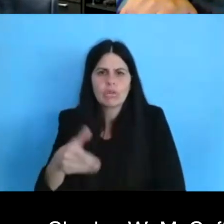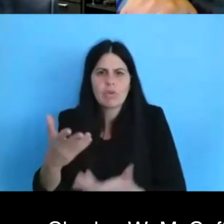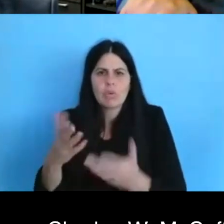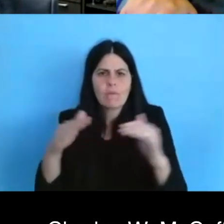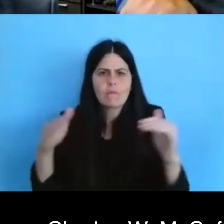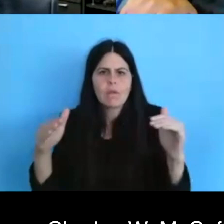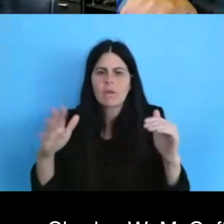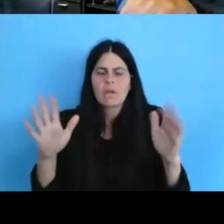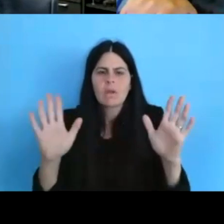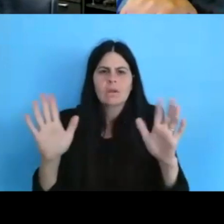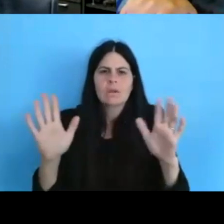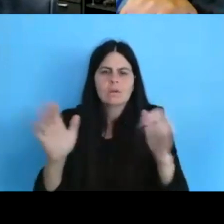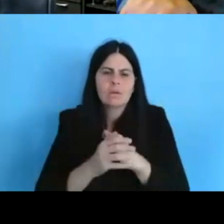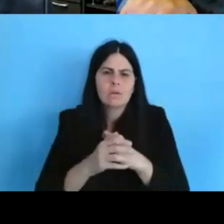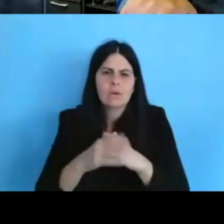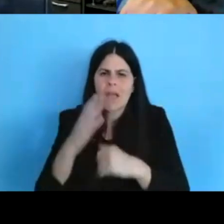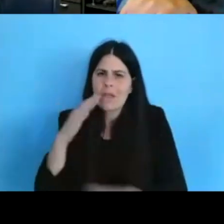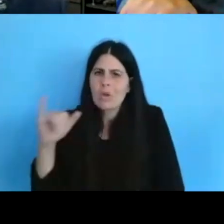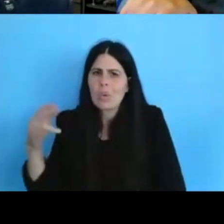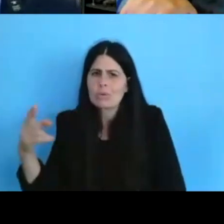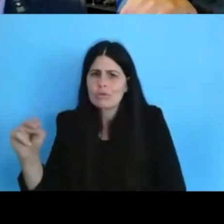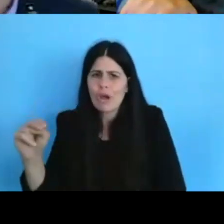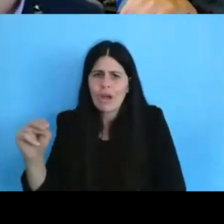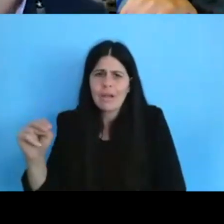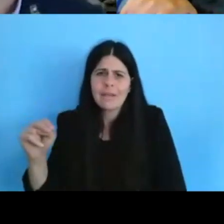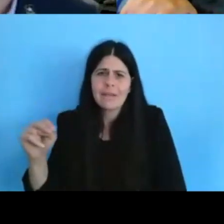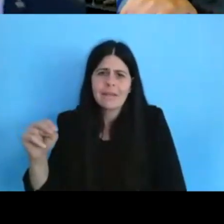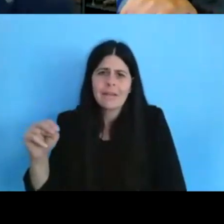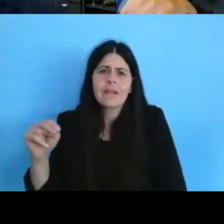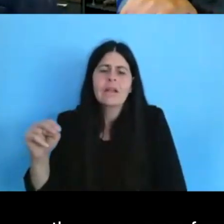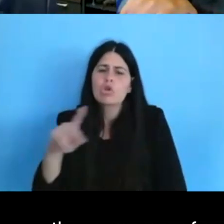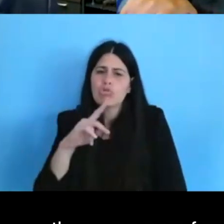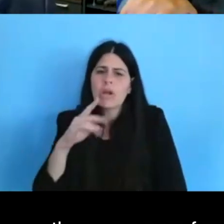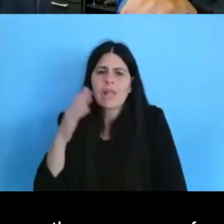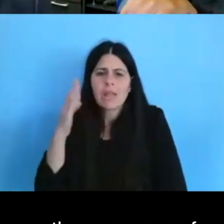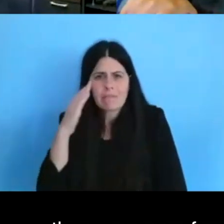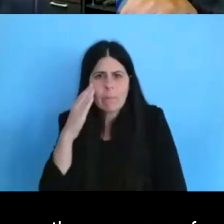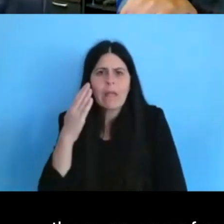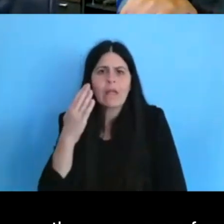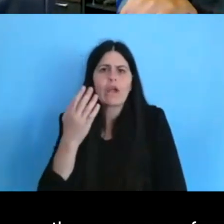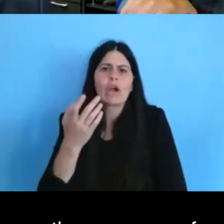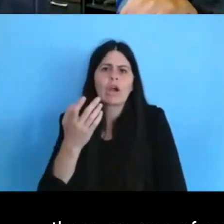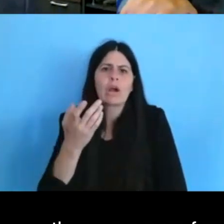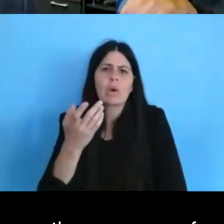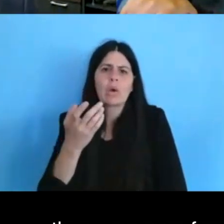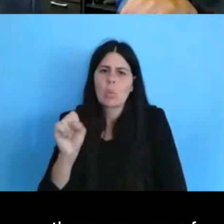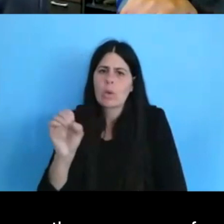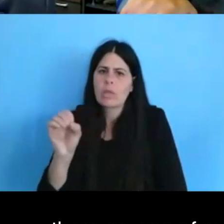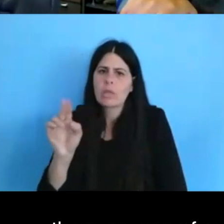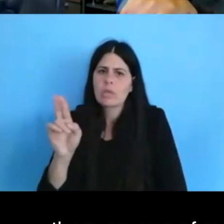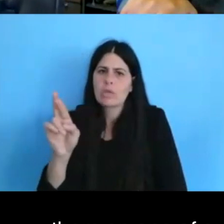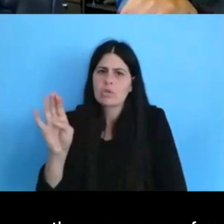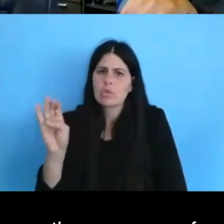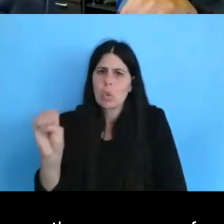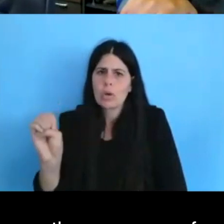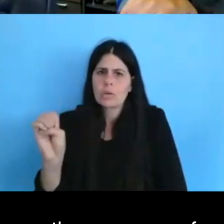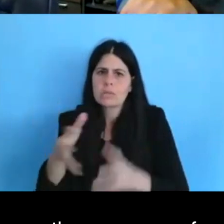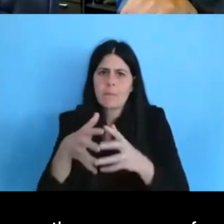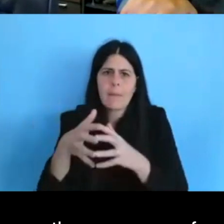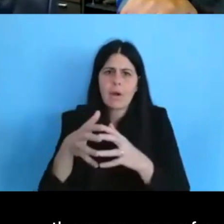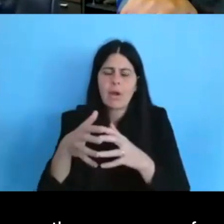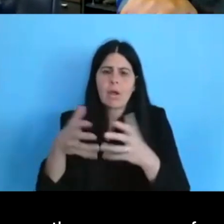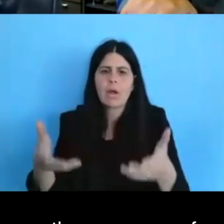No, I know John and very familiar with Source America. We've had them on one of our webinars that we